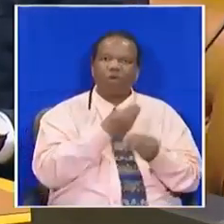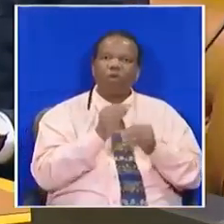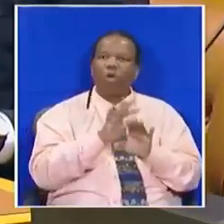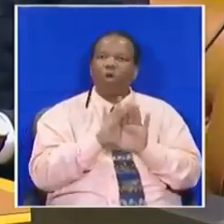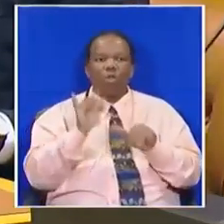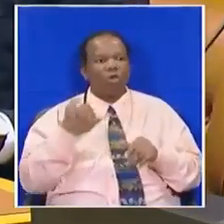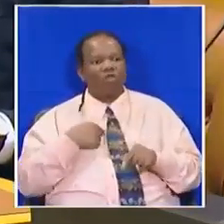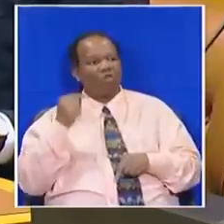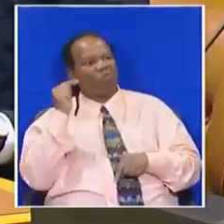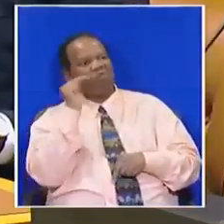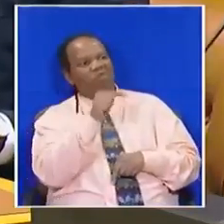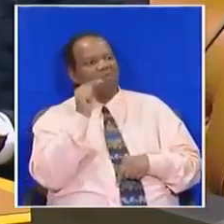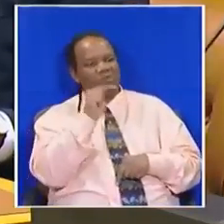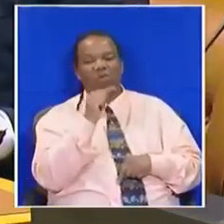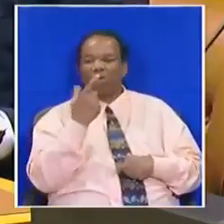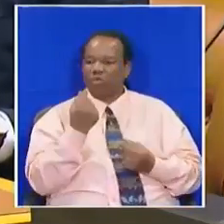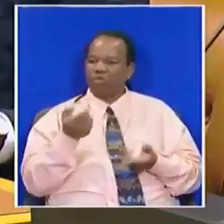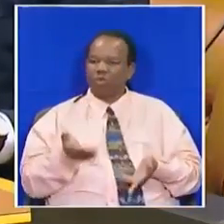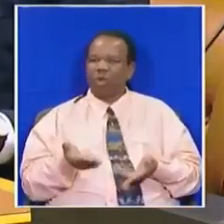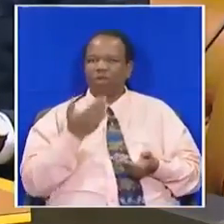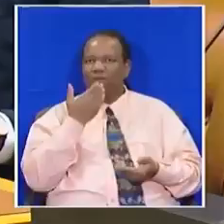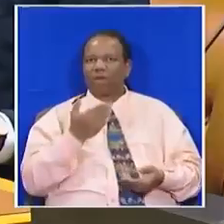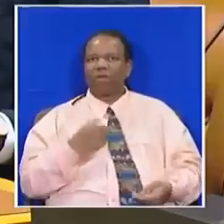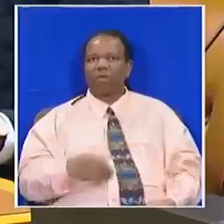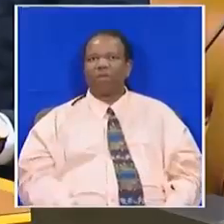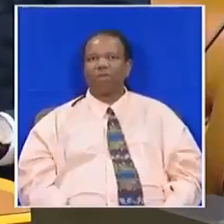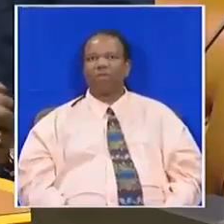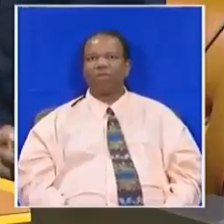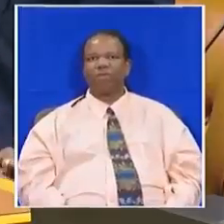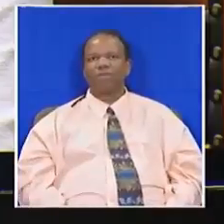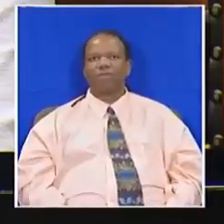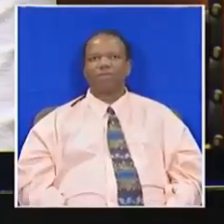than to point fingers as he's doing. Thank you, Madam Speaker. The Honorable